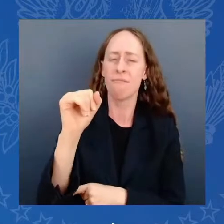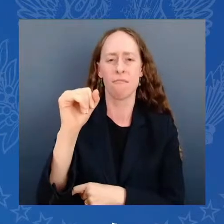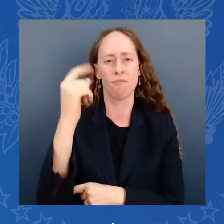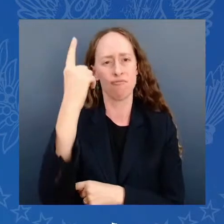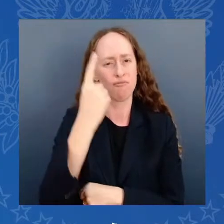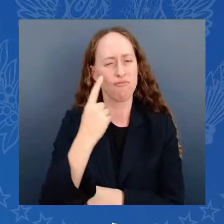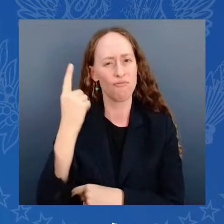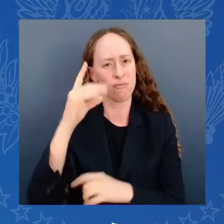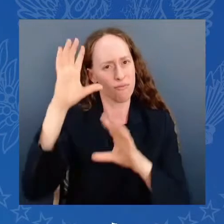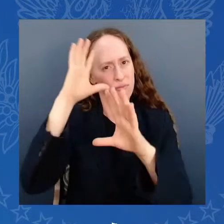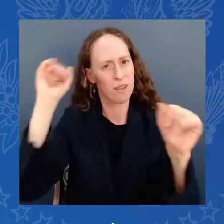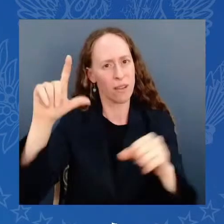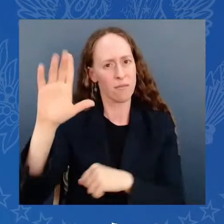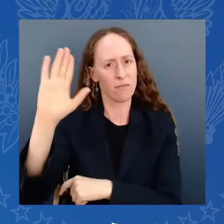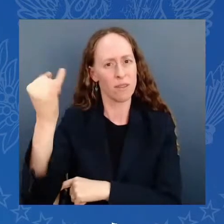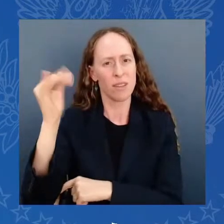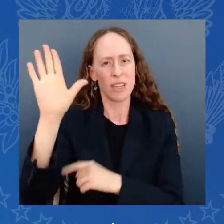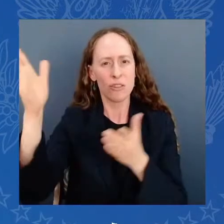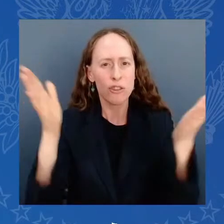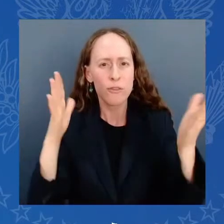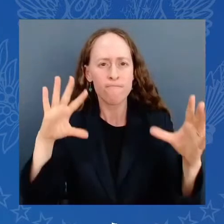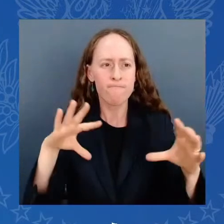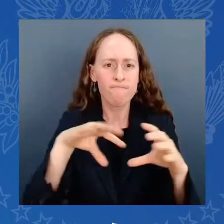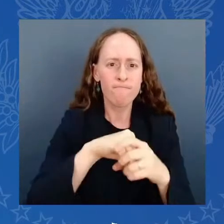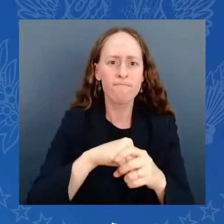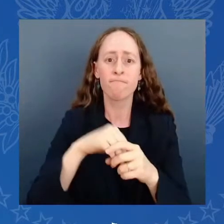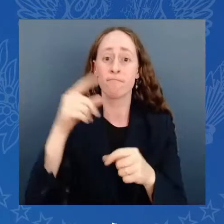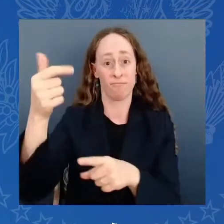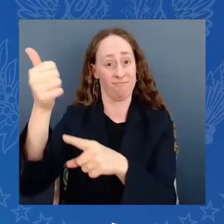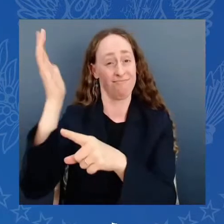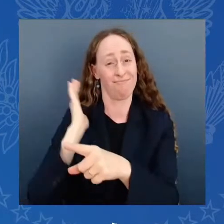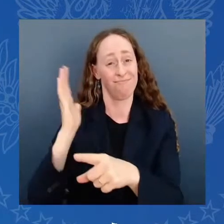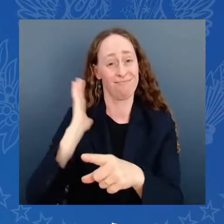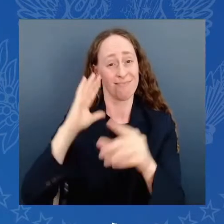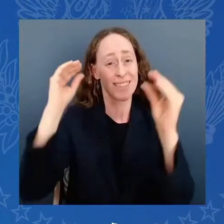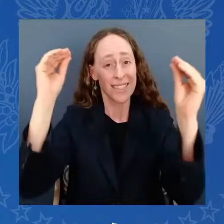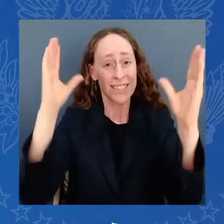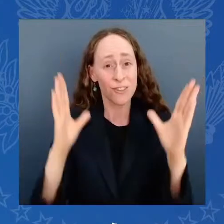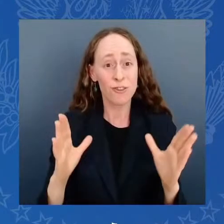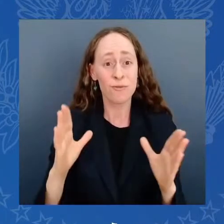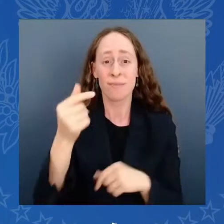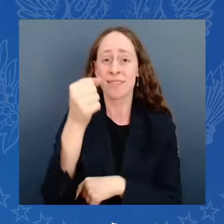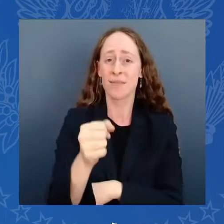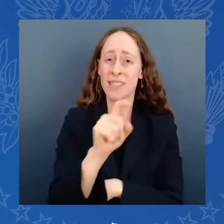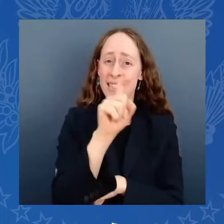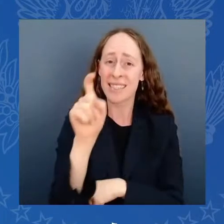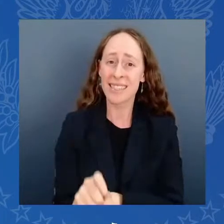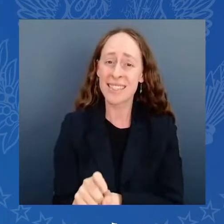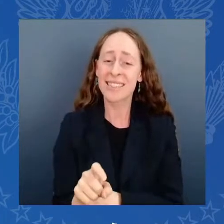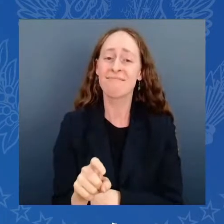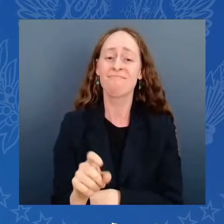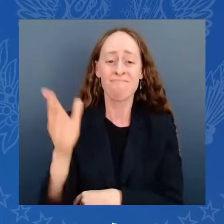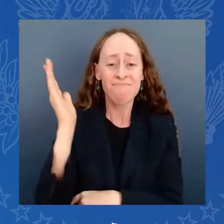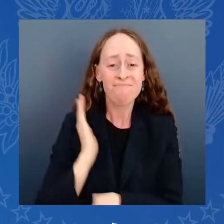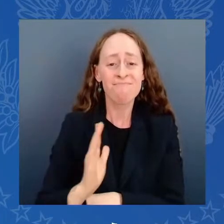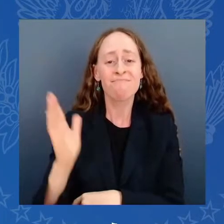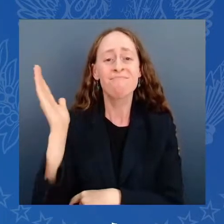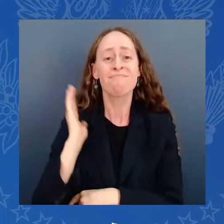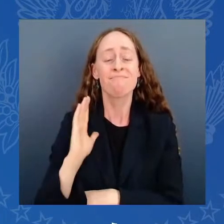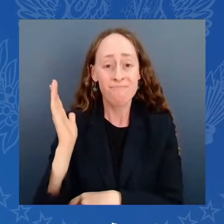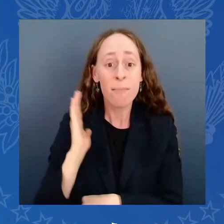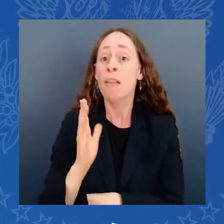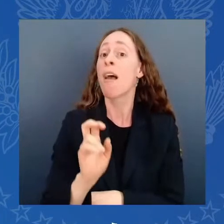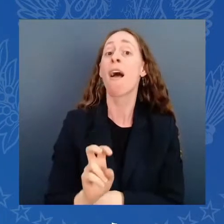whether it was a school teacher in South Texas, a master, of the United States Senate, historic